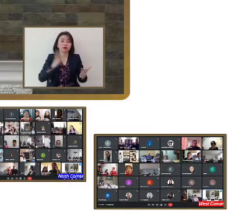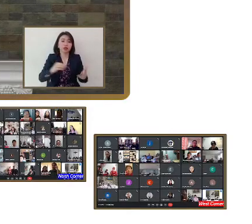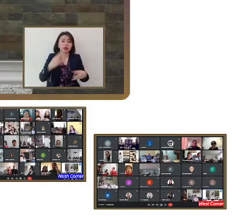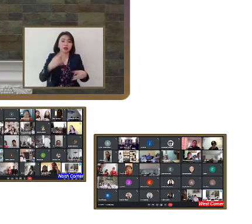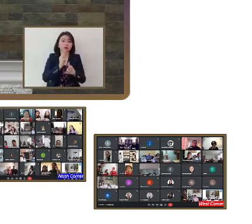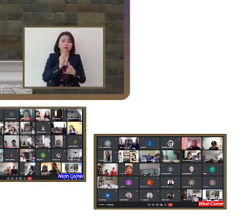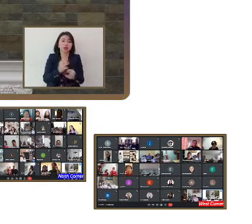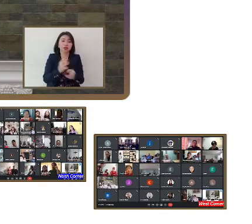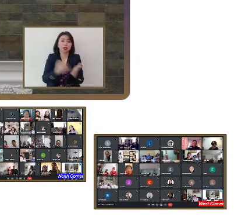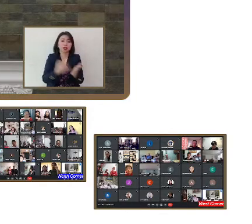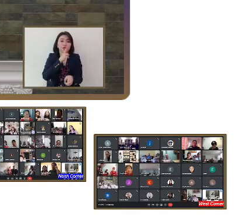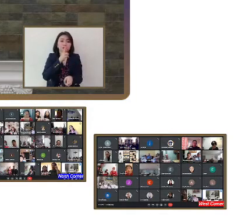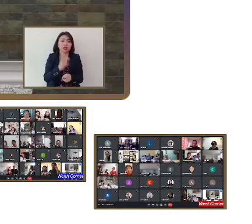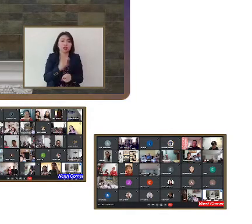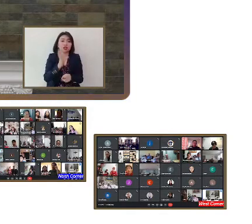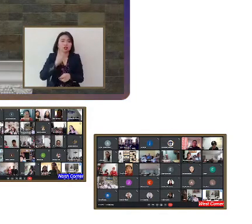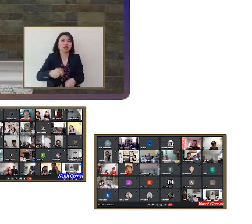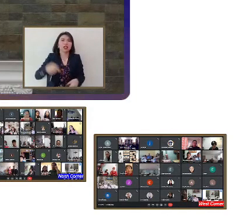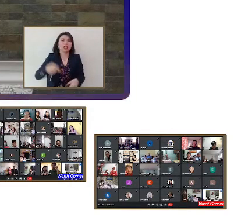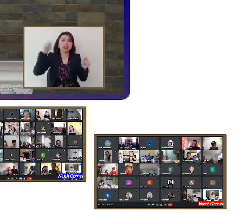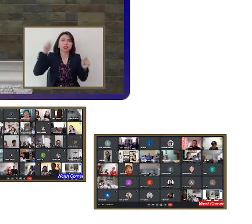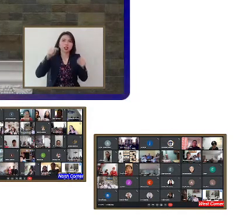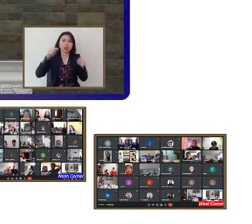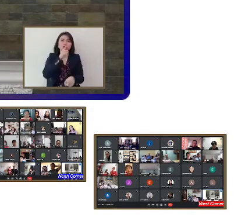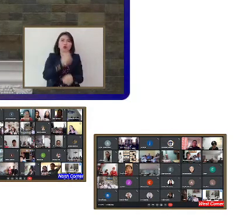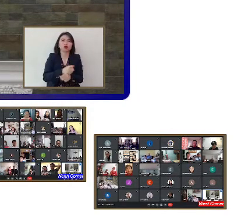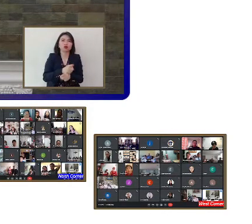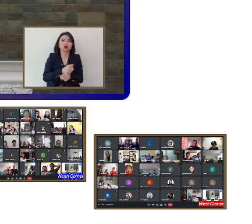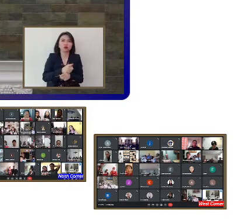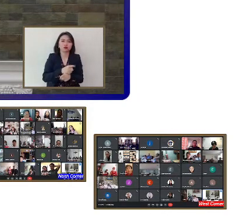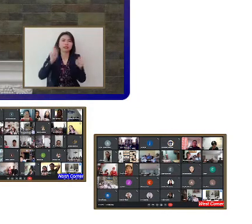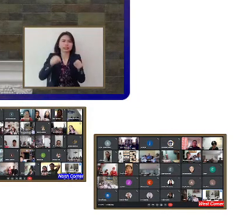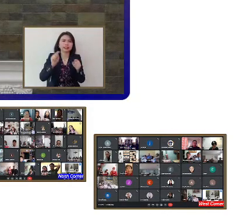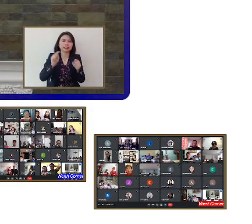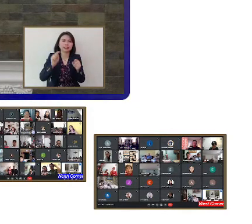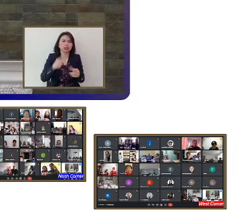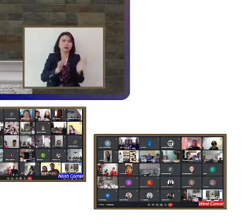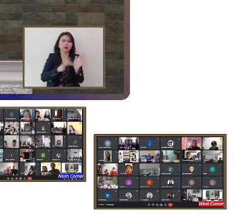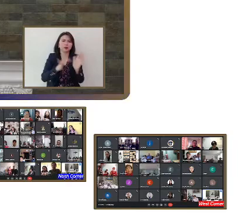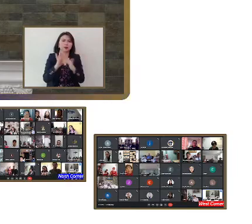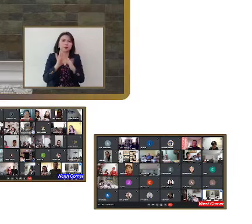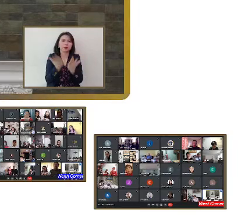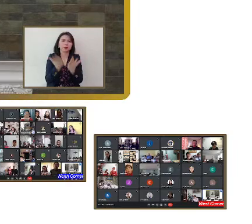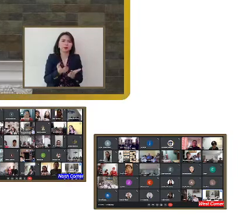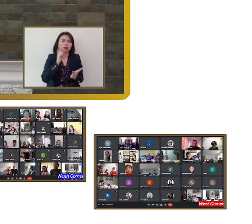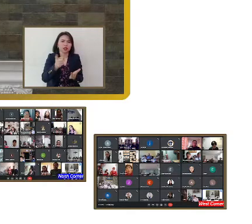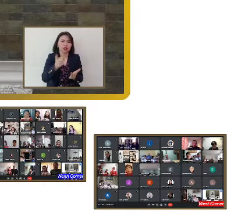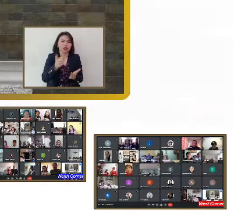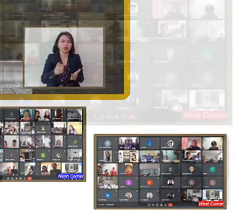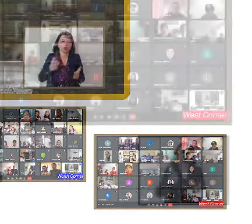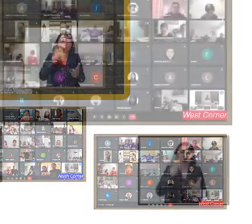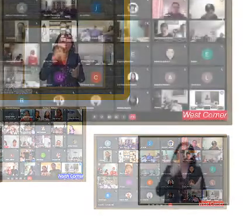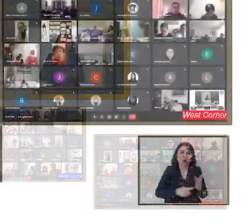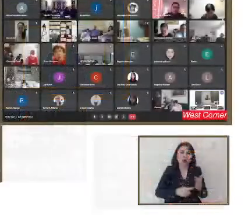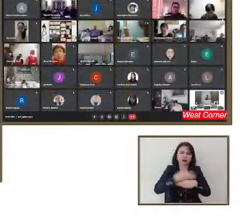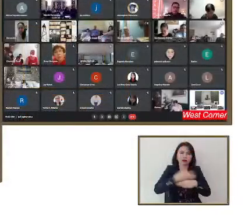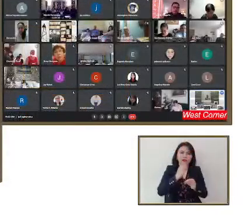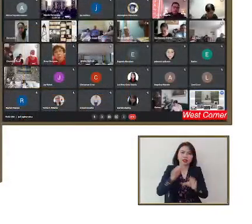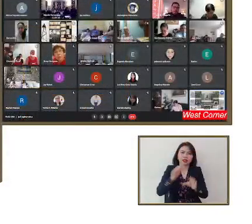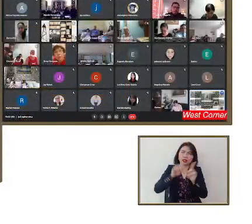Sabihin mo, ito ang tama. Ito ang tama. Ito yung settled na sinasabi ng Panginoon. Settled na